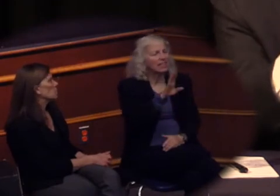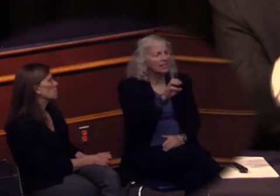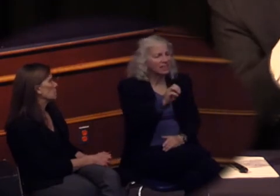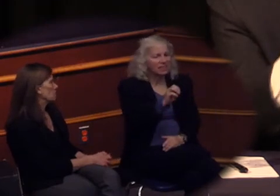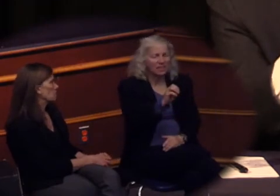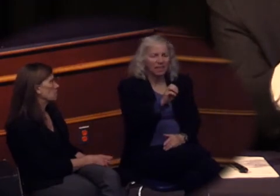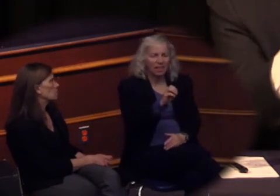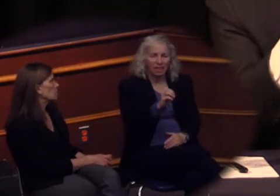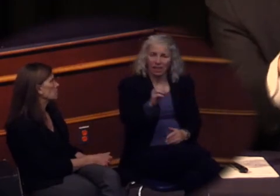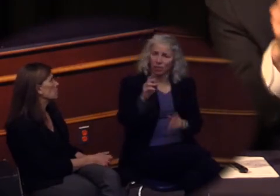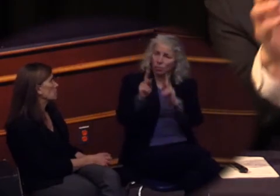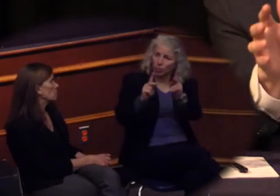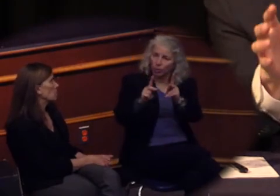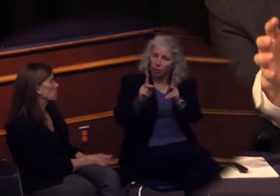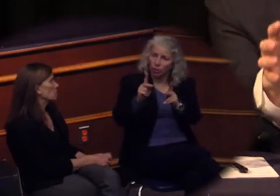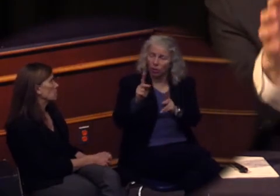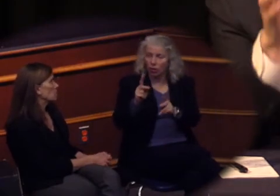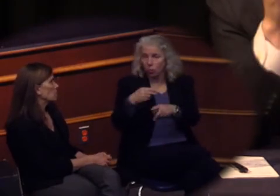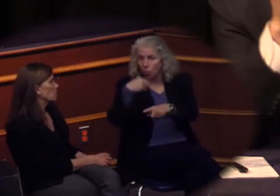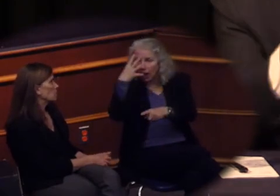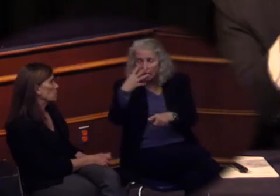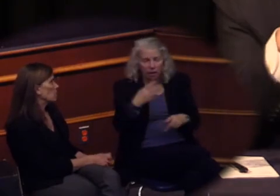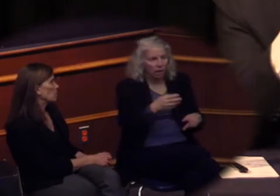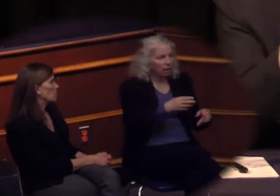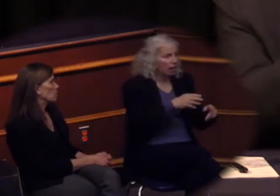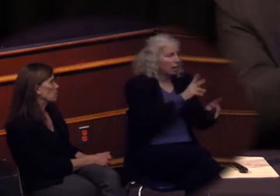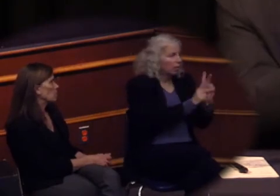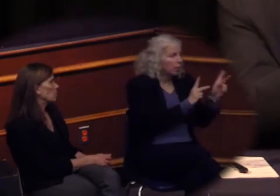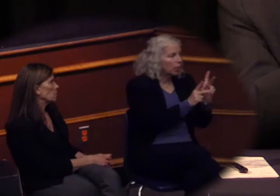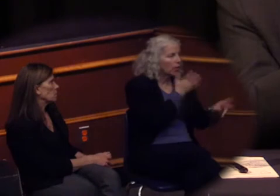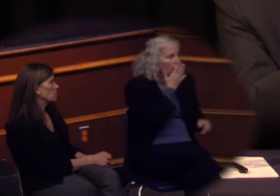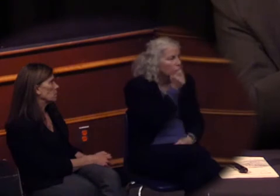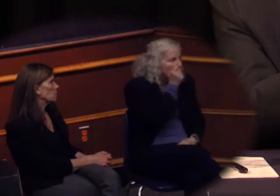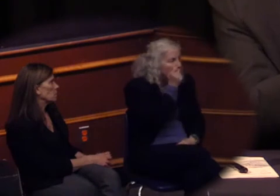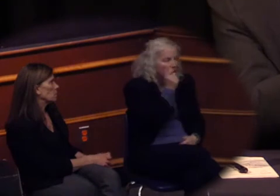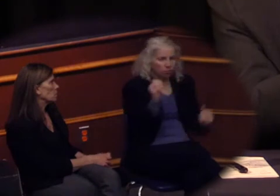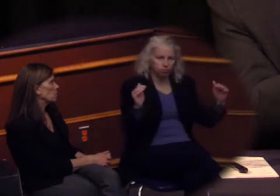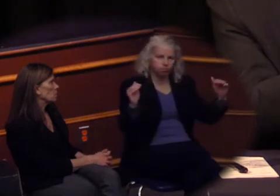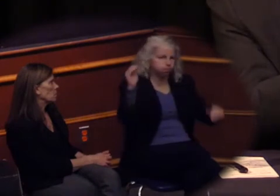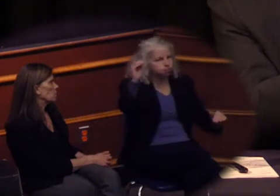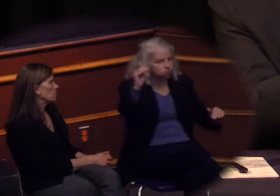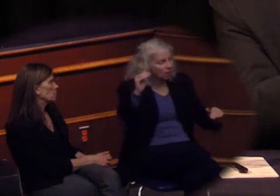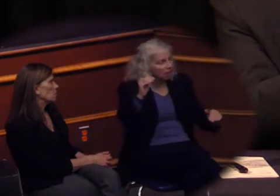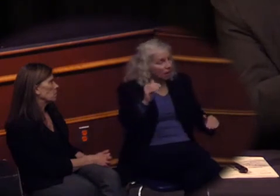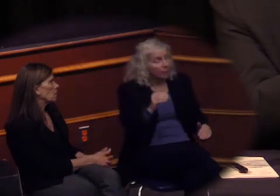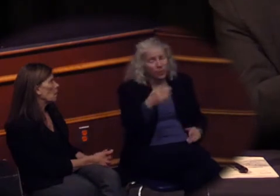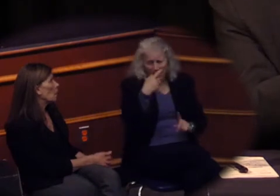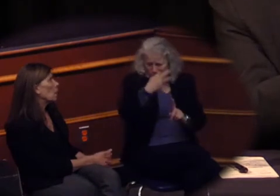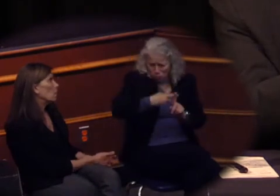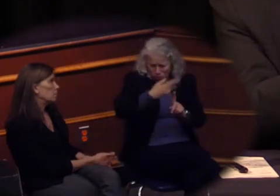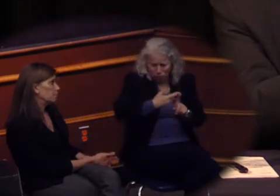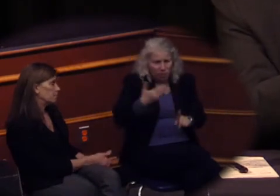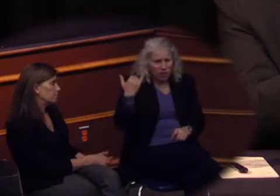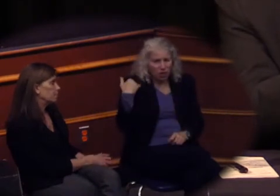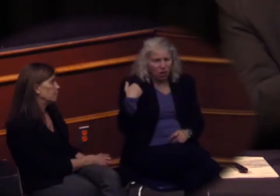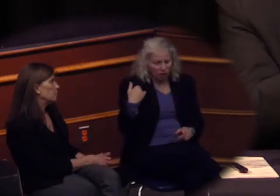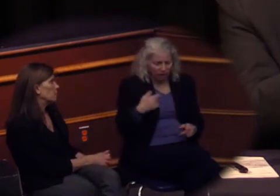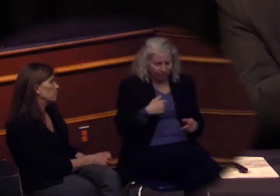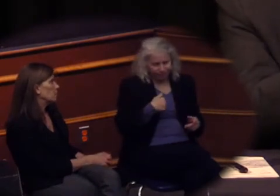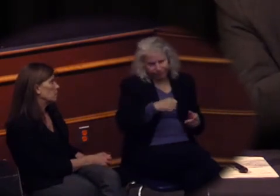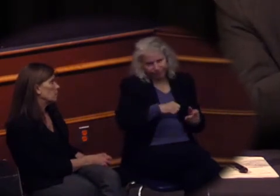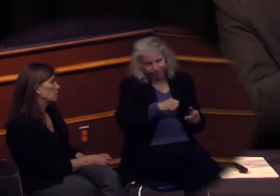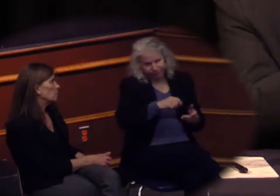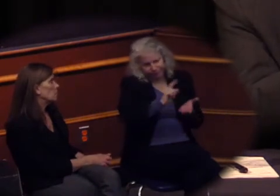our system treats people of color versus others. Months ago, I put out a whole series of very ambitious